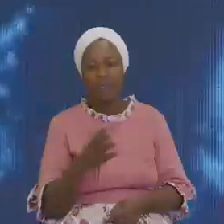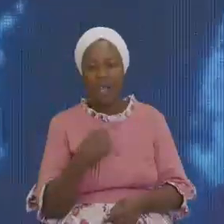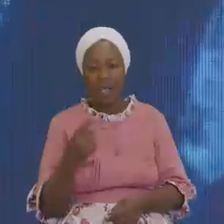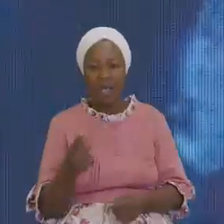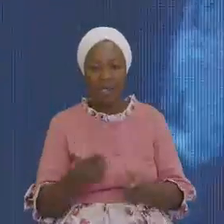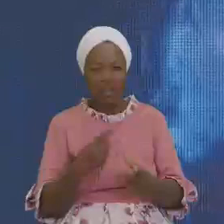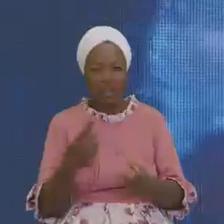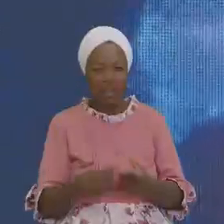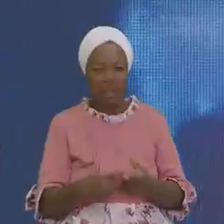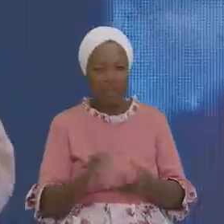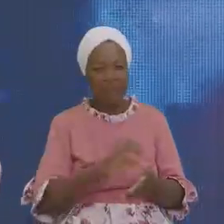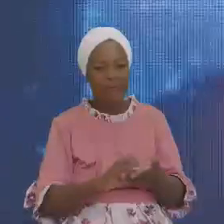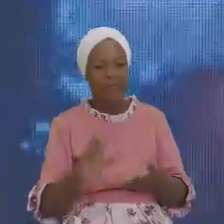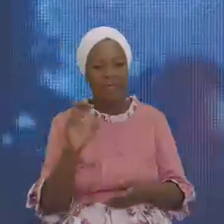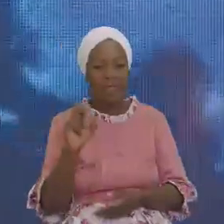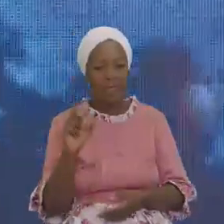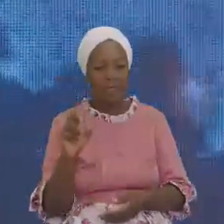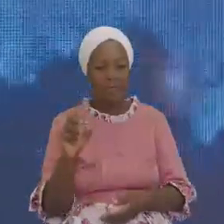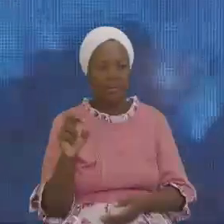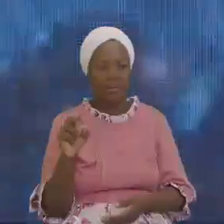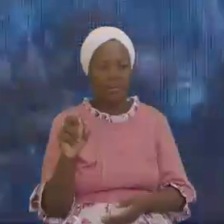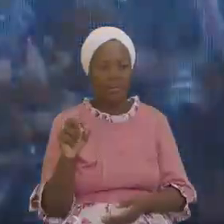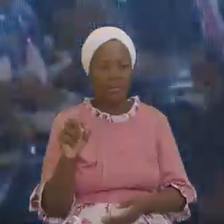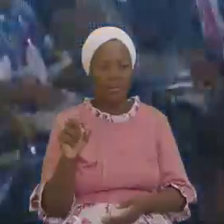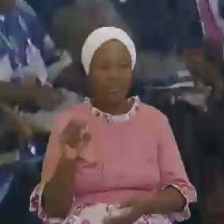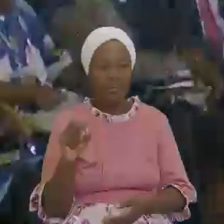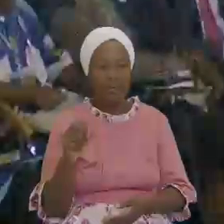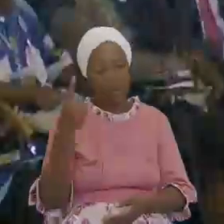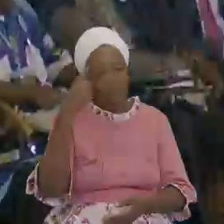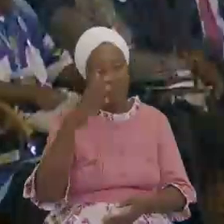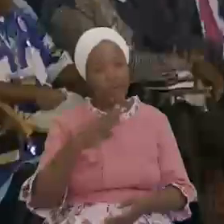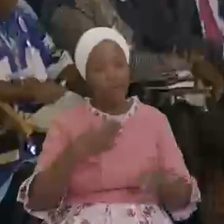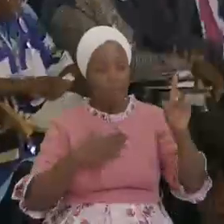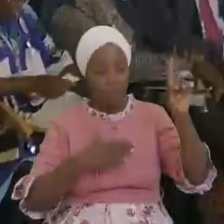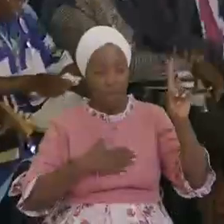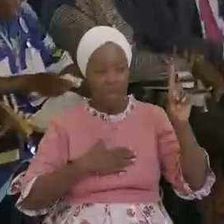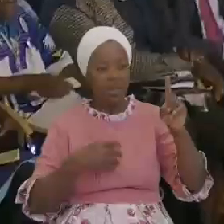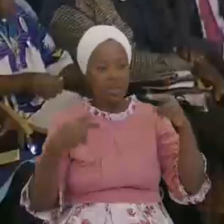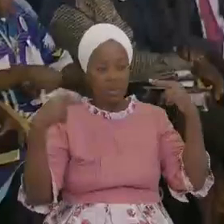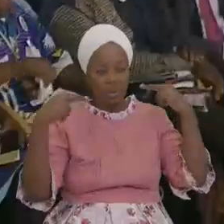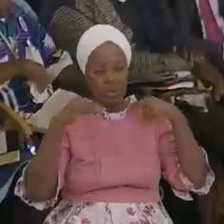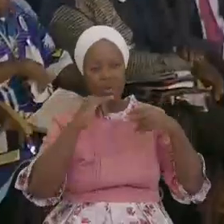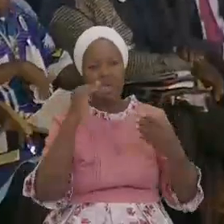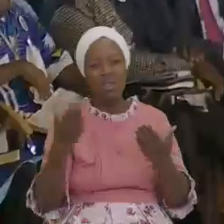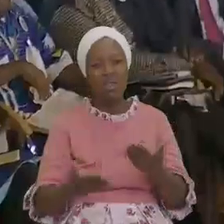And then in verse 30, for my yoke is easy.